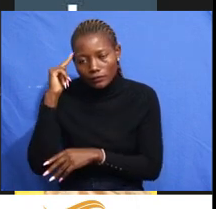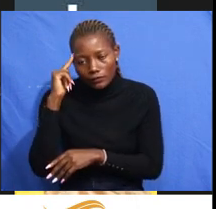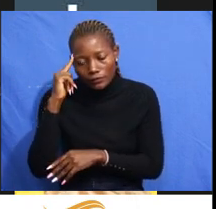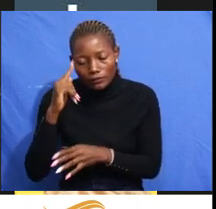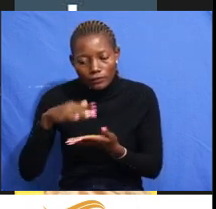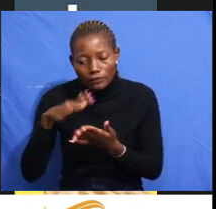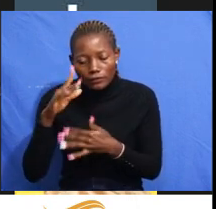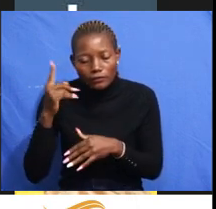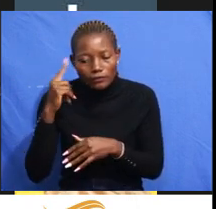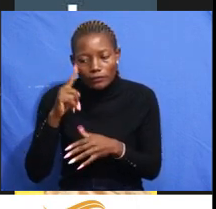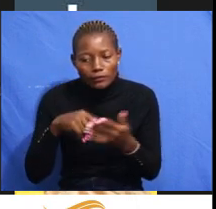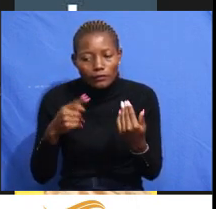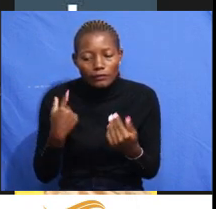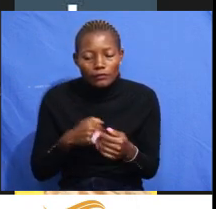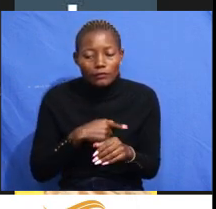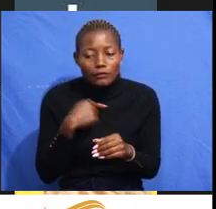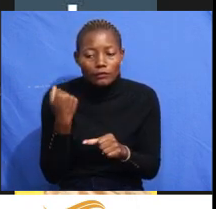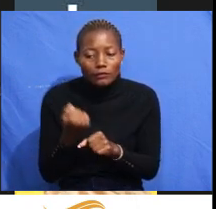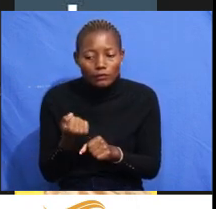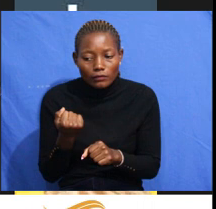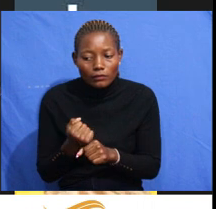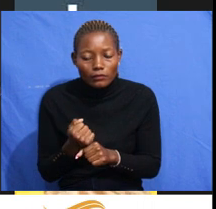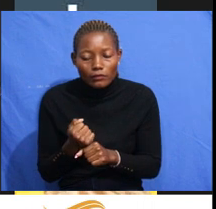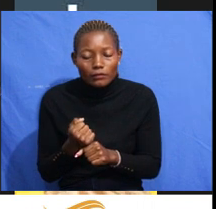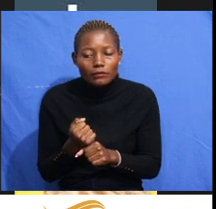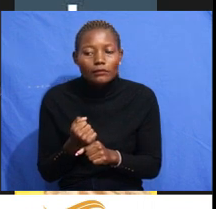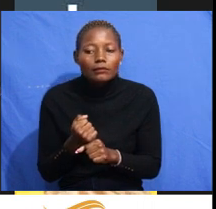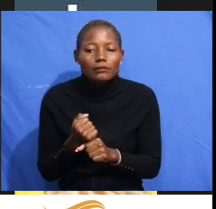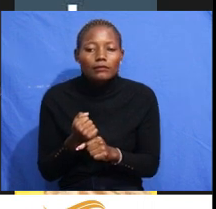are doing for me is